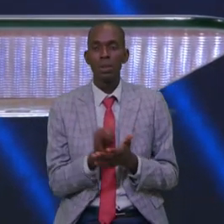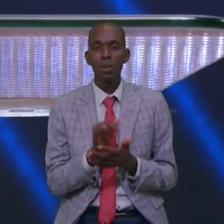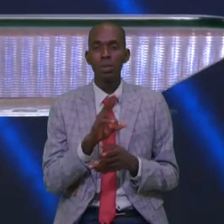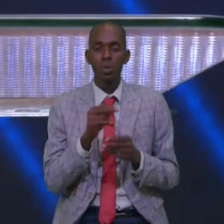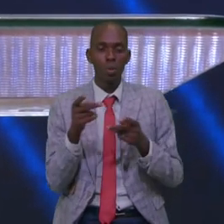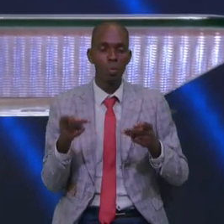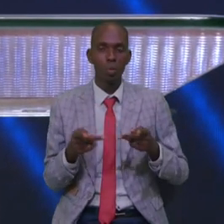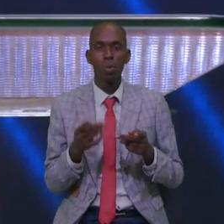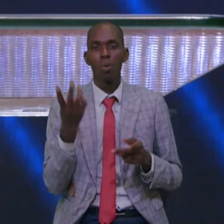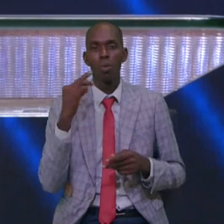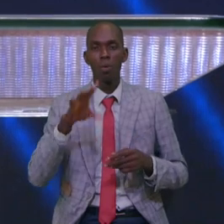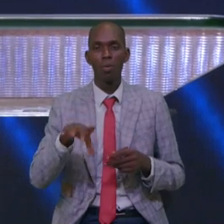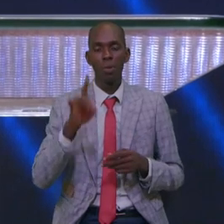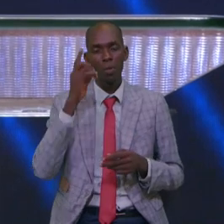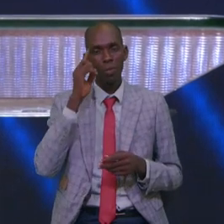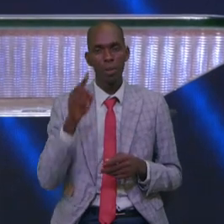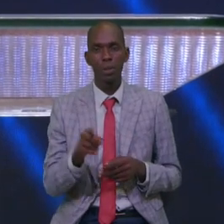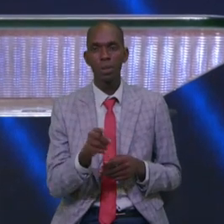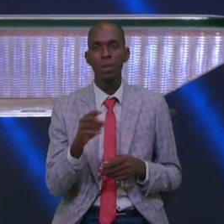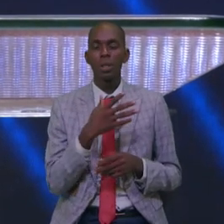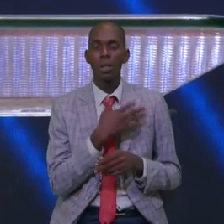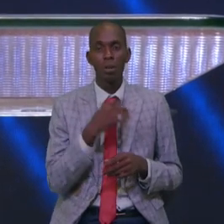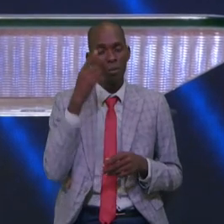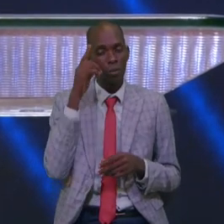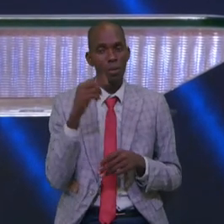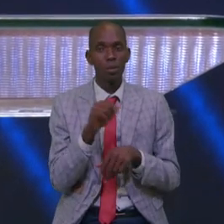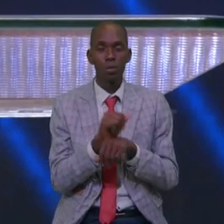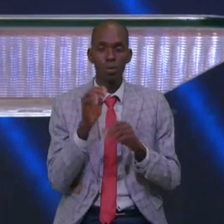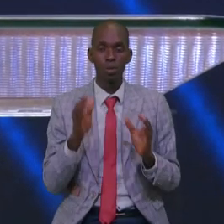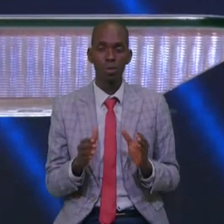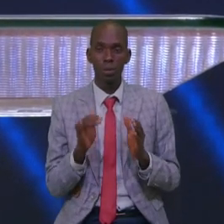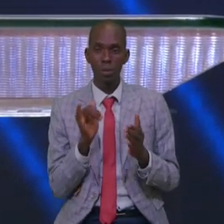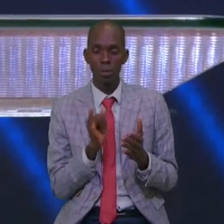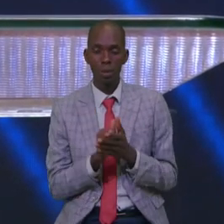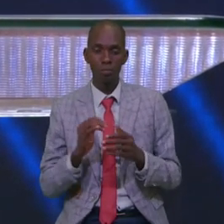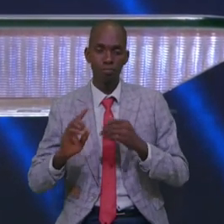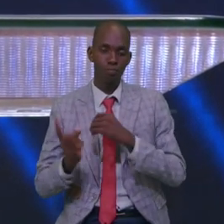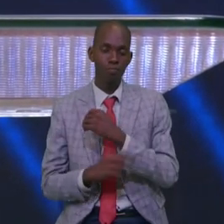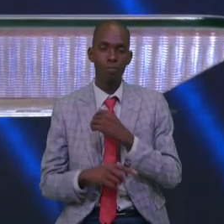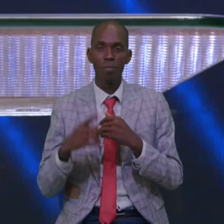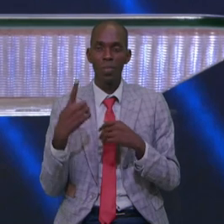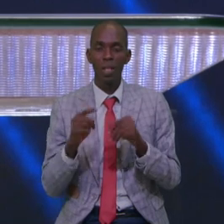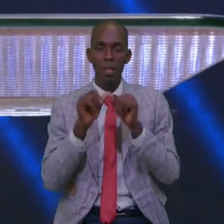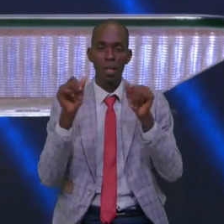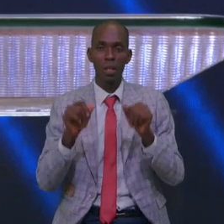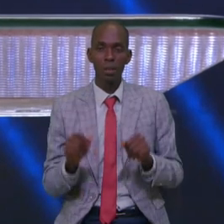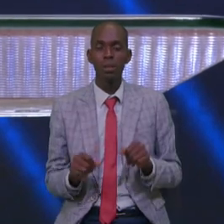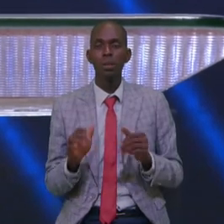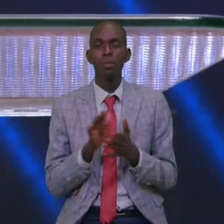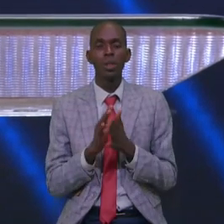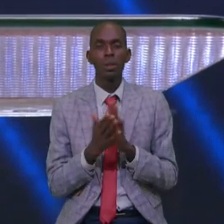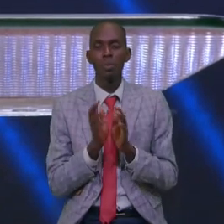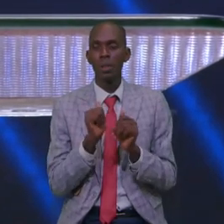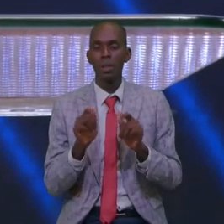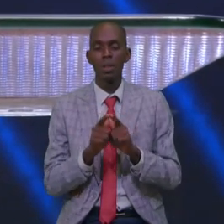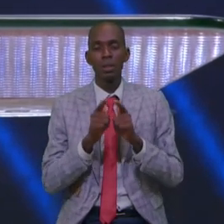was found for them. And the stone that smote the image became a great